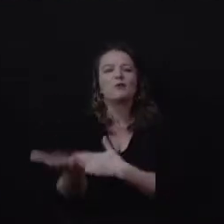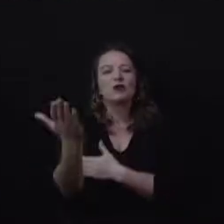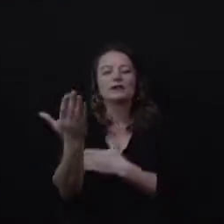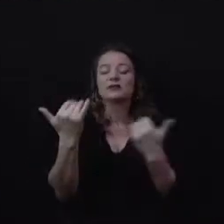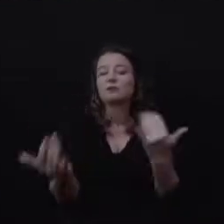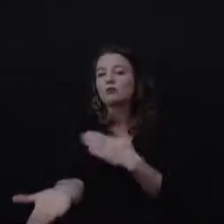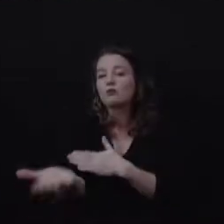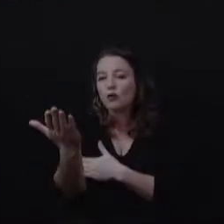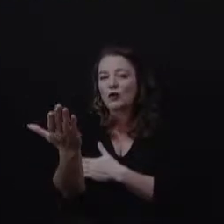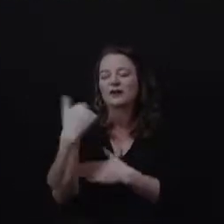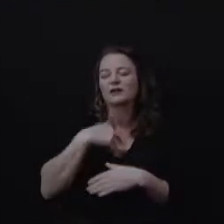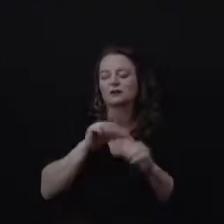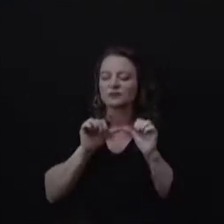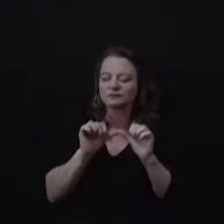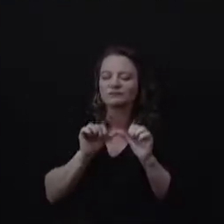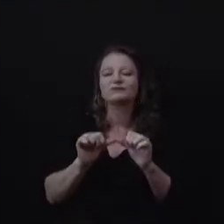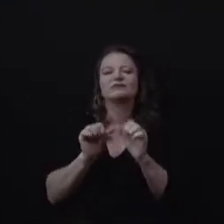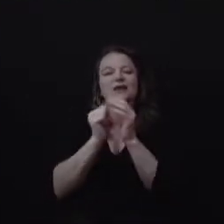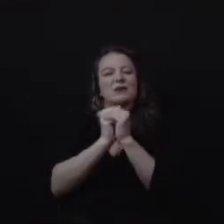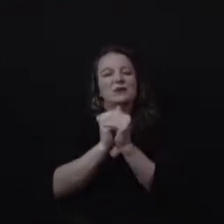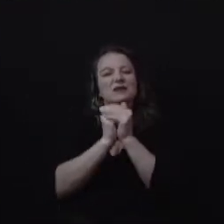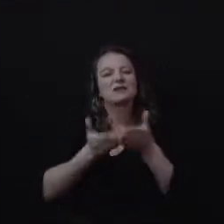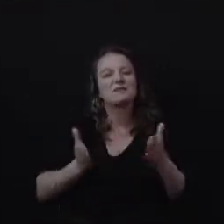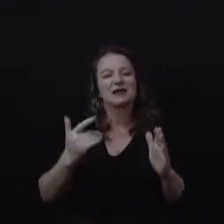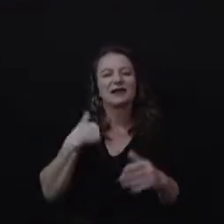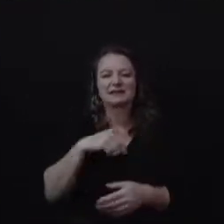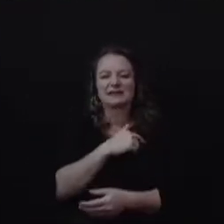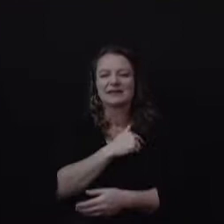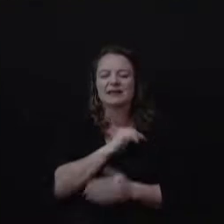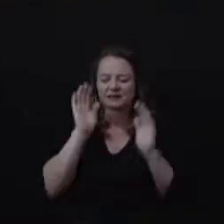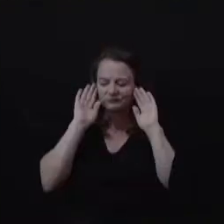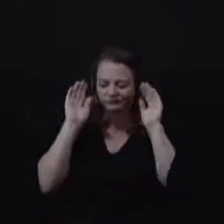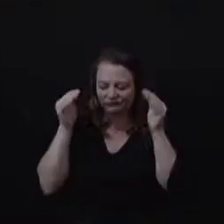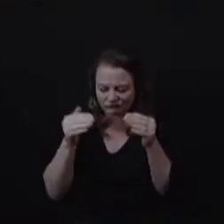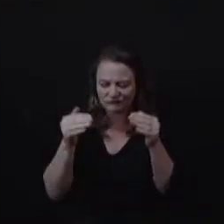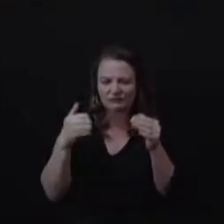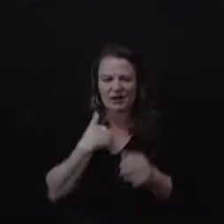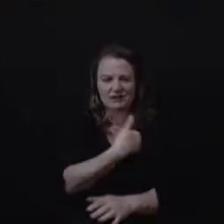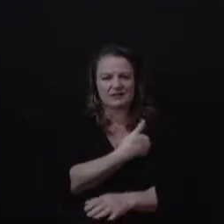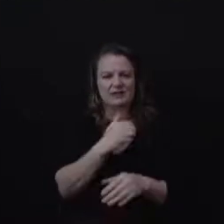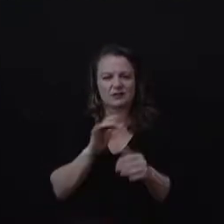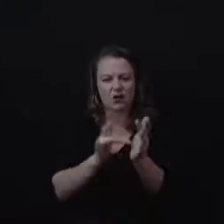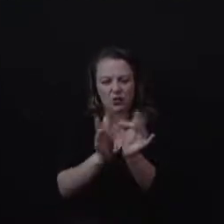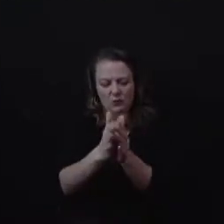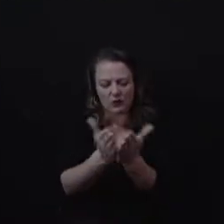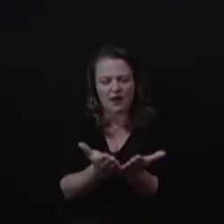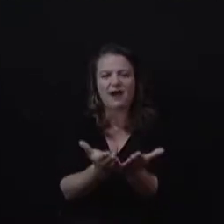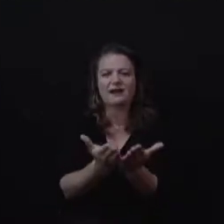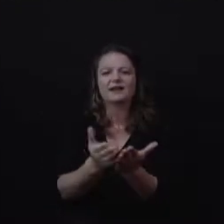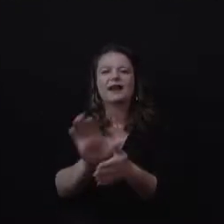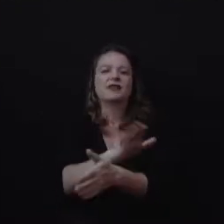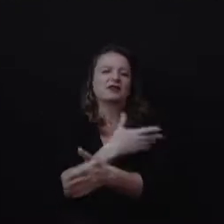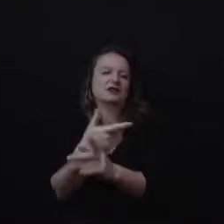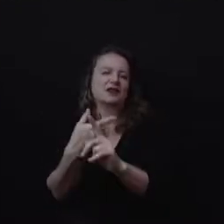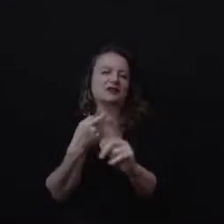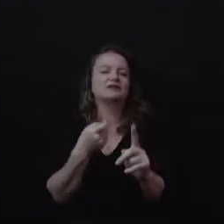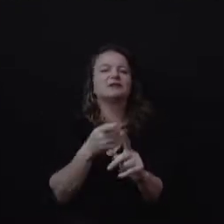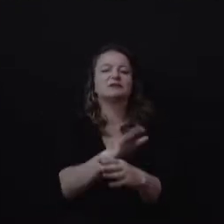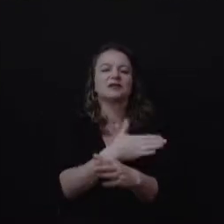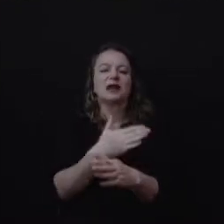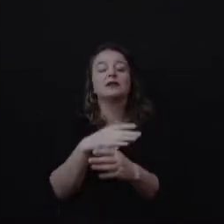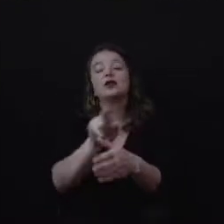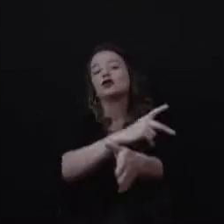morning, as we continue in our worship, let us center ourselves in that Word of God. And the psalm from the lectionary this morning is from